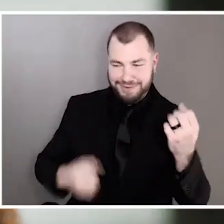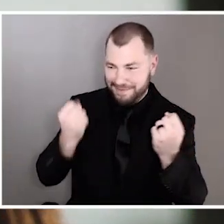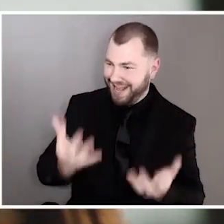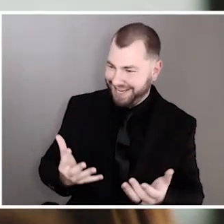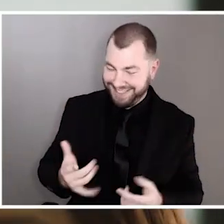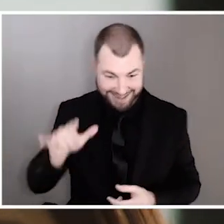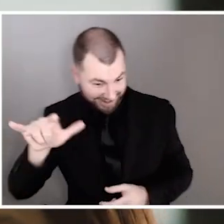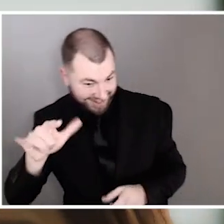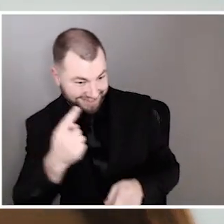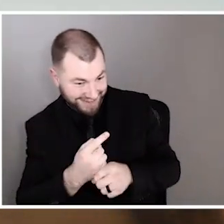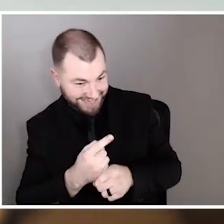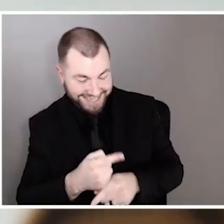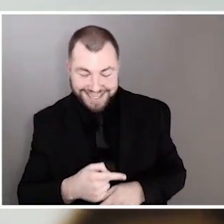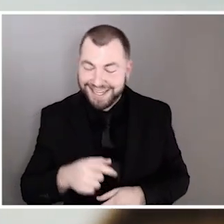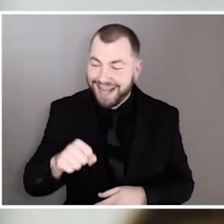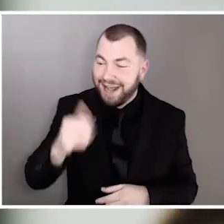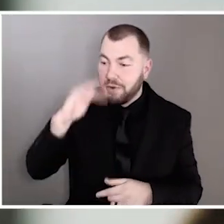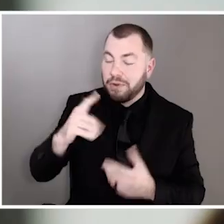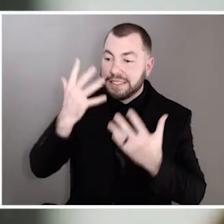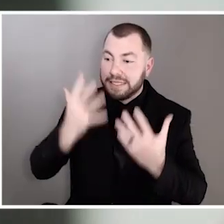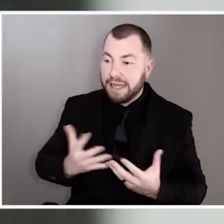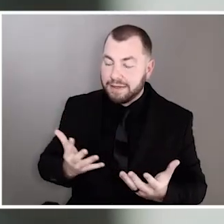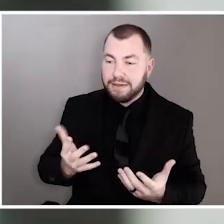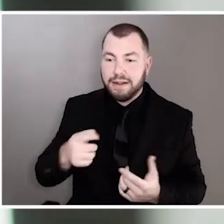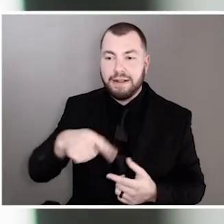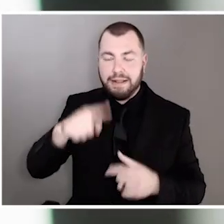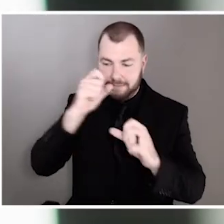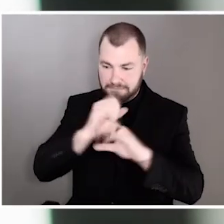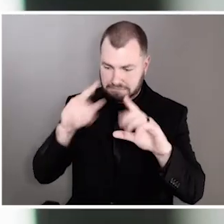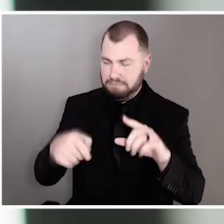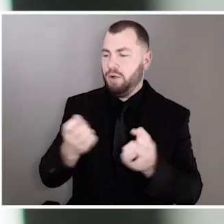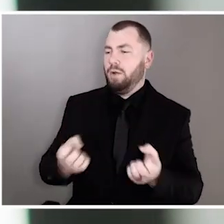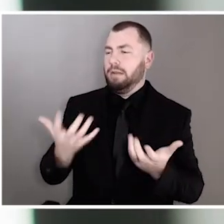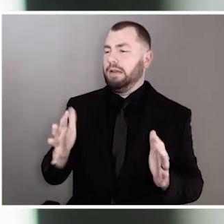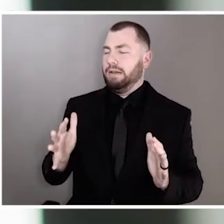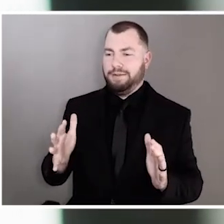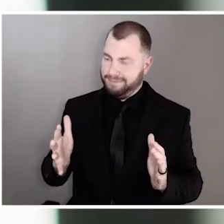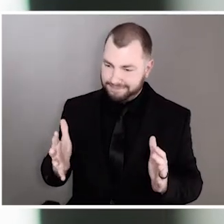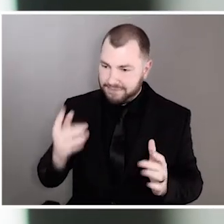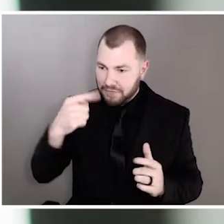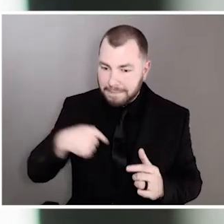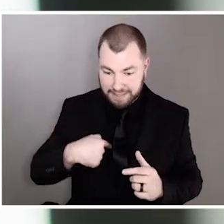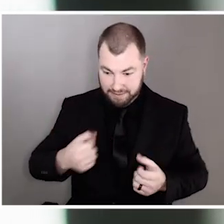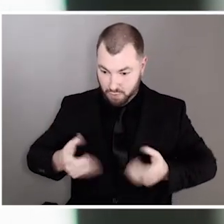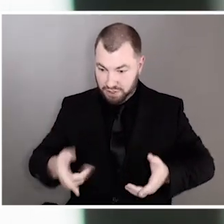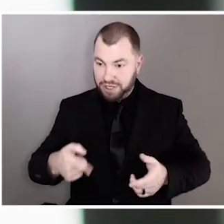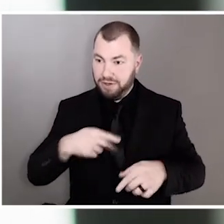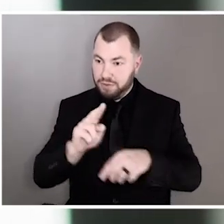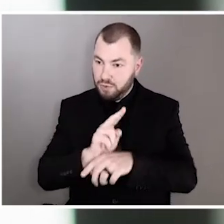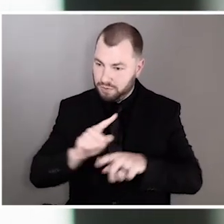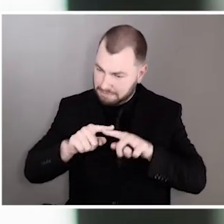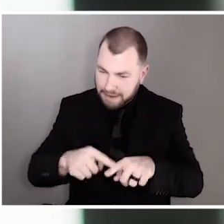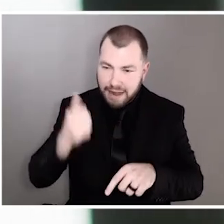Countless. By the airline, yeah. Countless, and the sad part about that is that I think they see it as equipment. And for me, if my wheelchair is